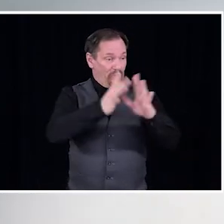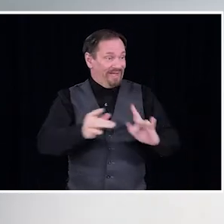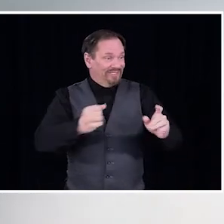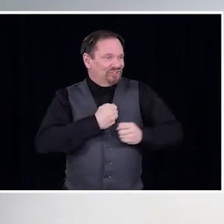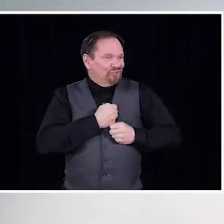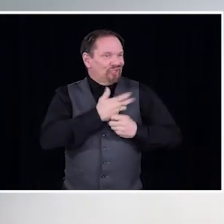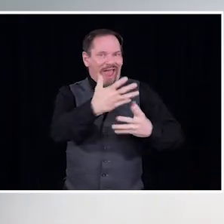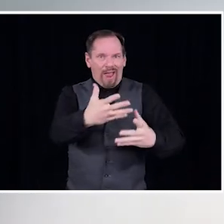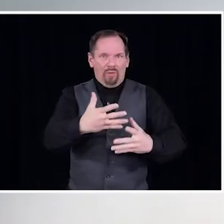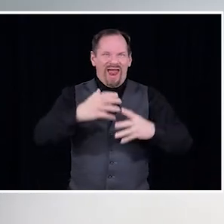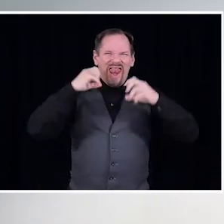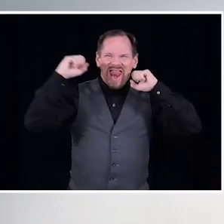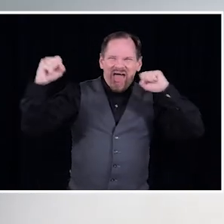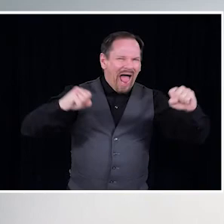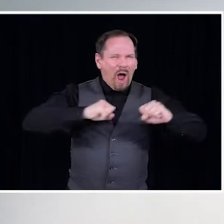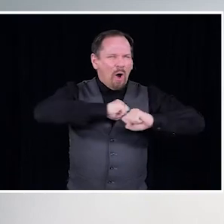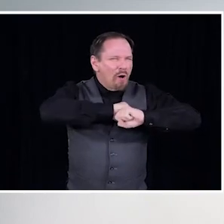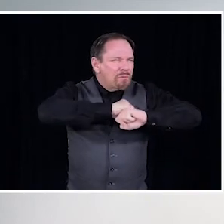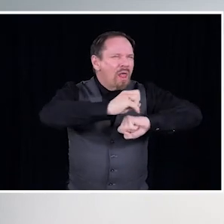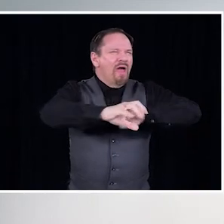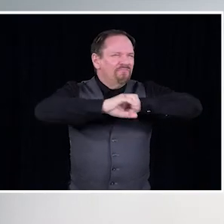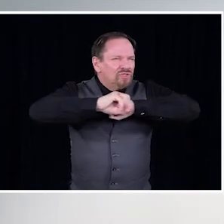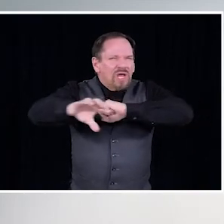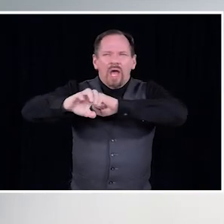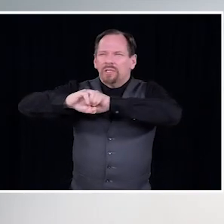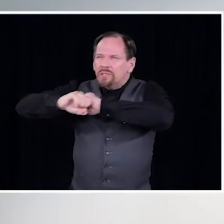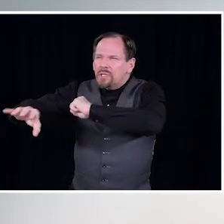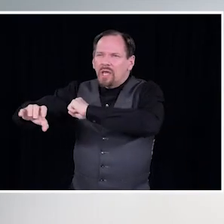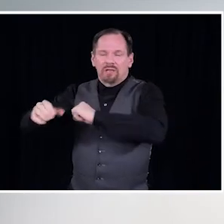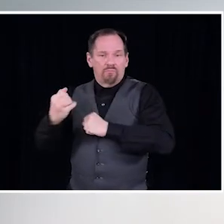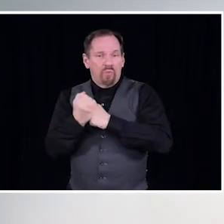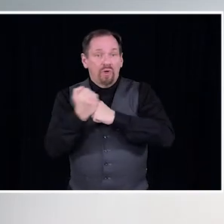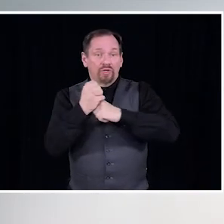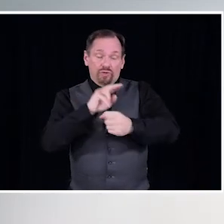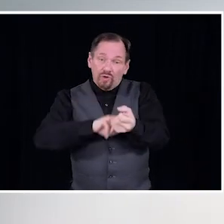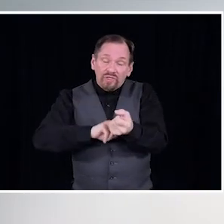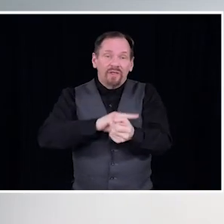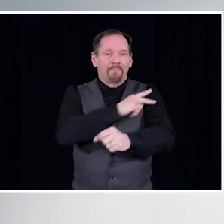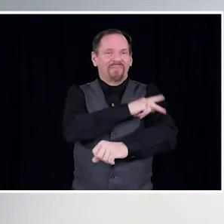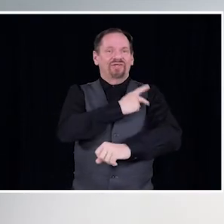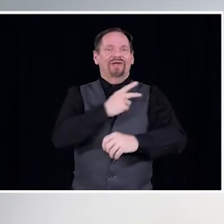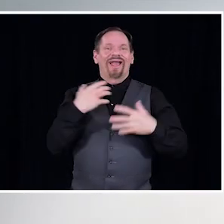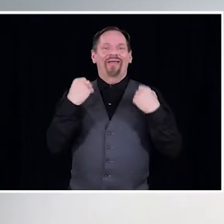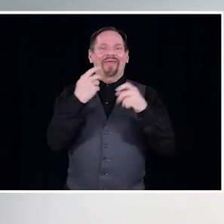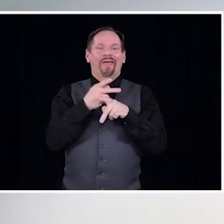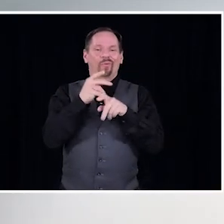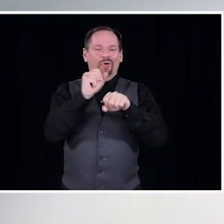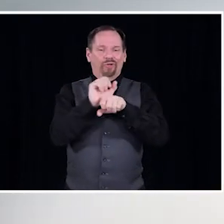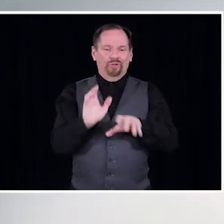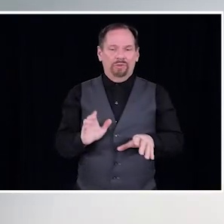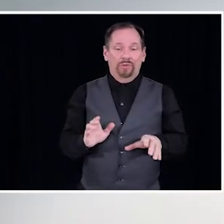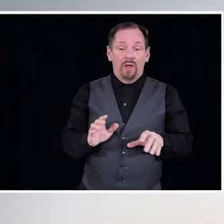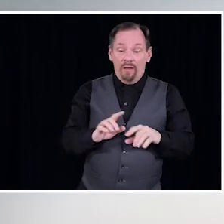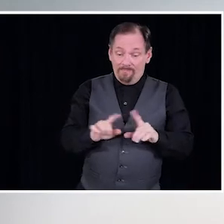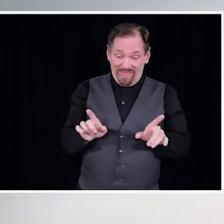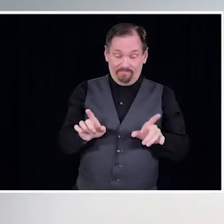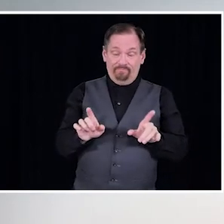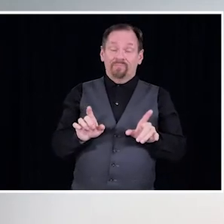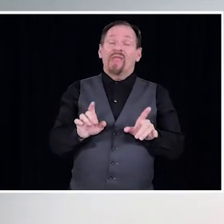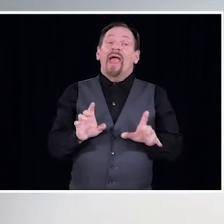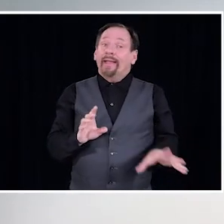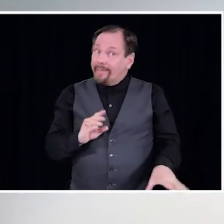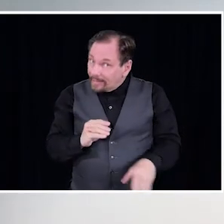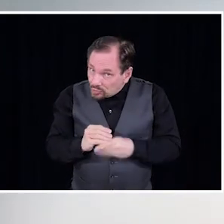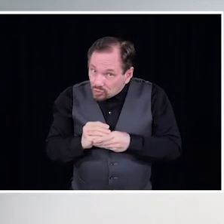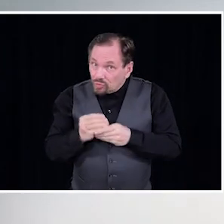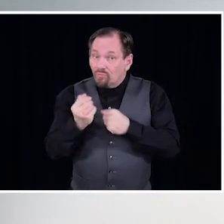loudly, and advocate for your patients and your fellow nurses and healthcare workers. But beyond advocating in your